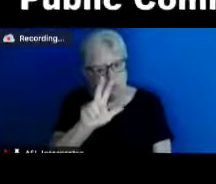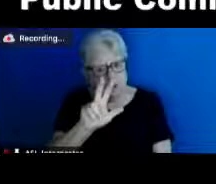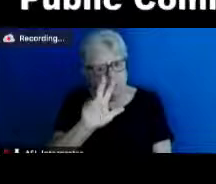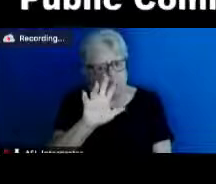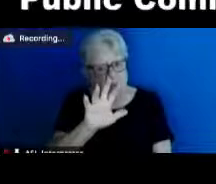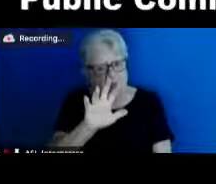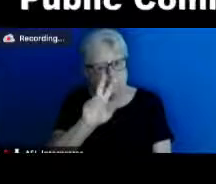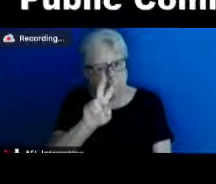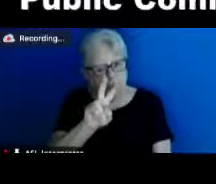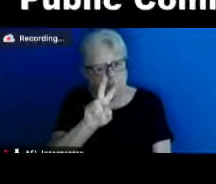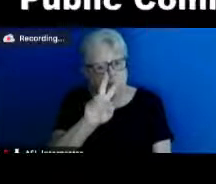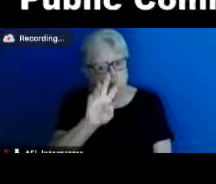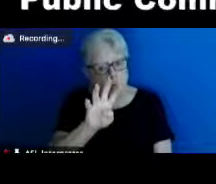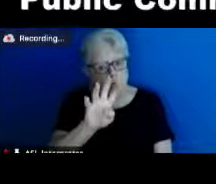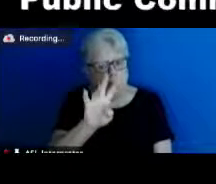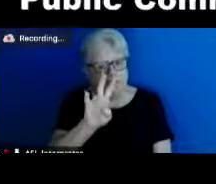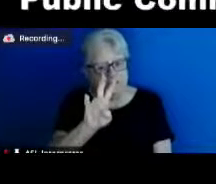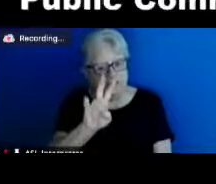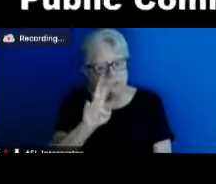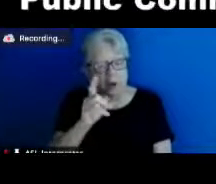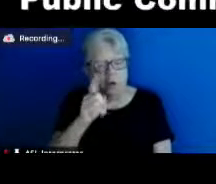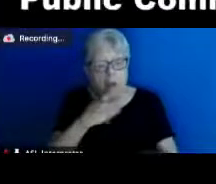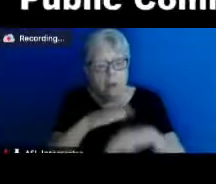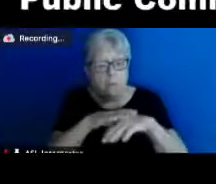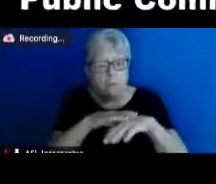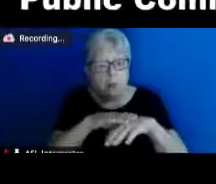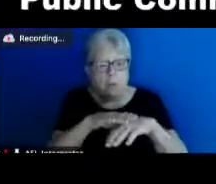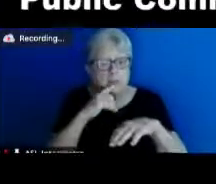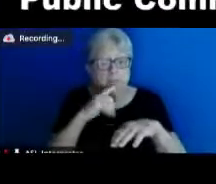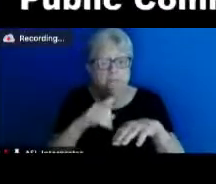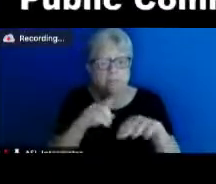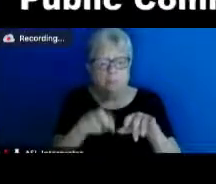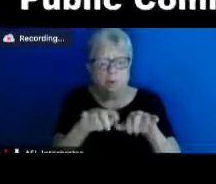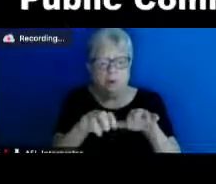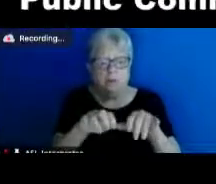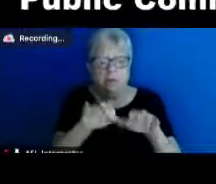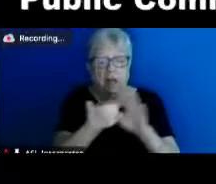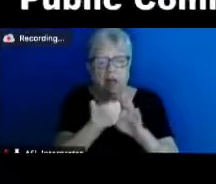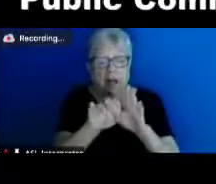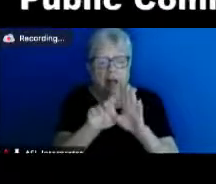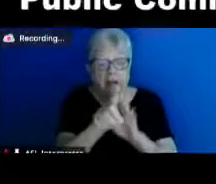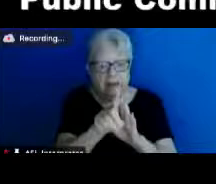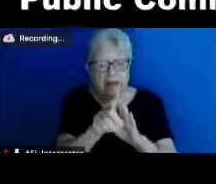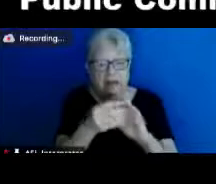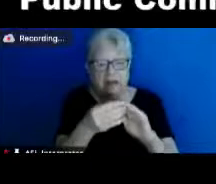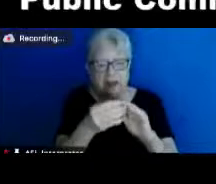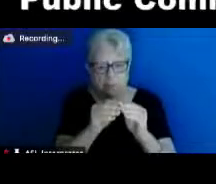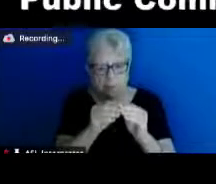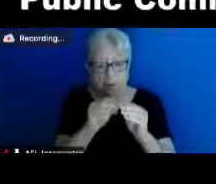877-853-5247. When prompted, enter the meeting ID number provided on the live stream feed. It is